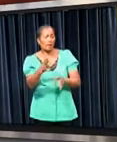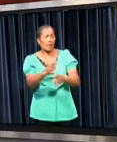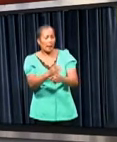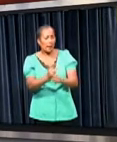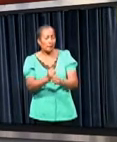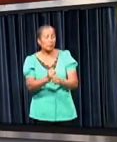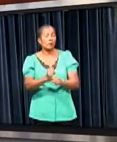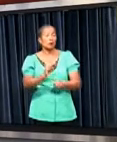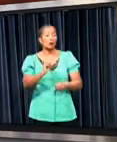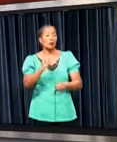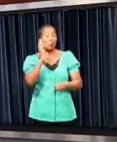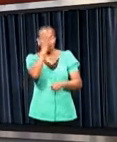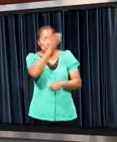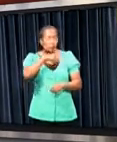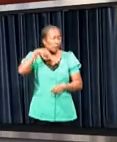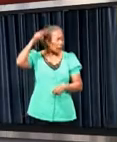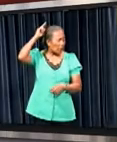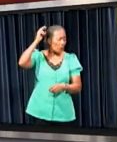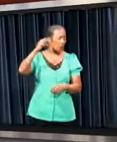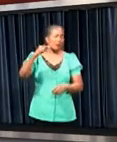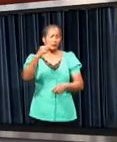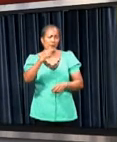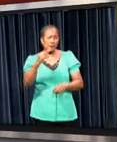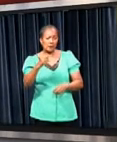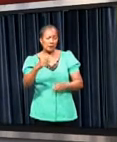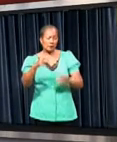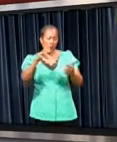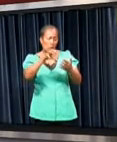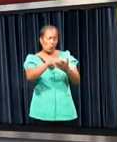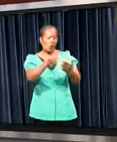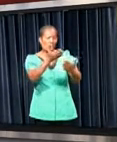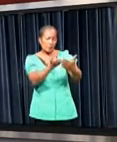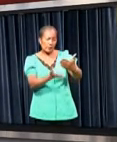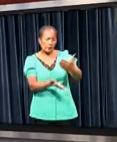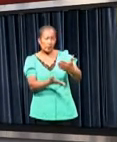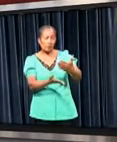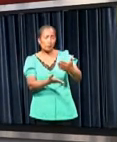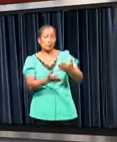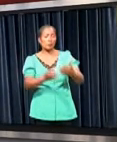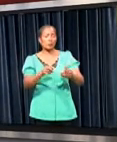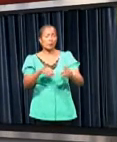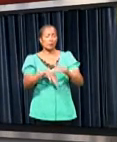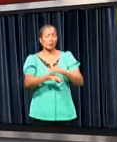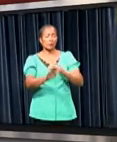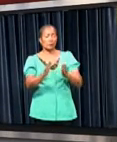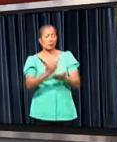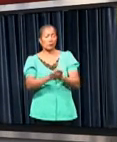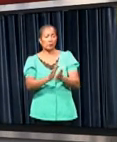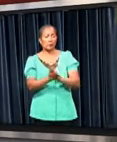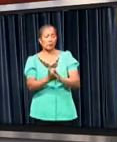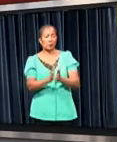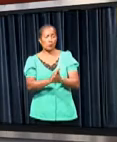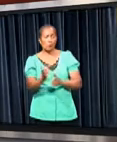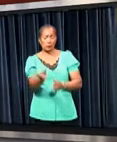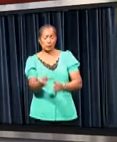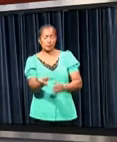ensure that Suriname is not mentioned negatively in the report Trafficking in